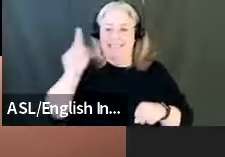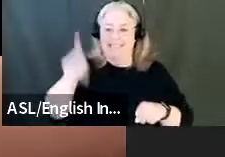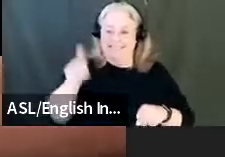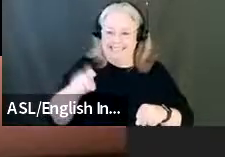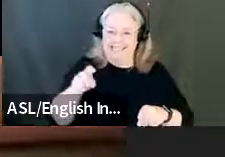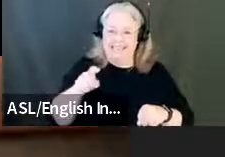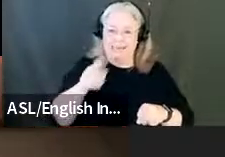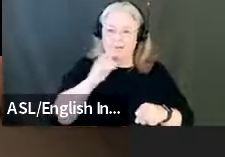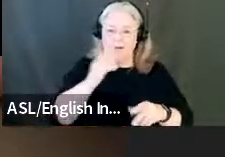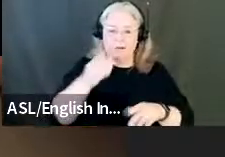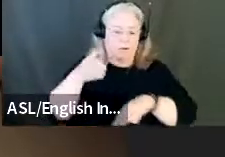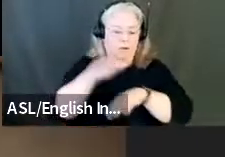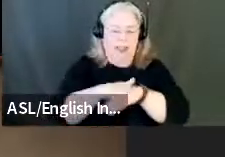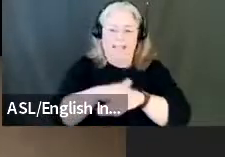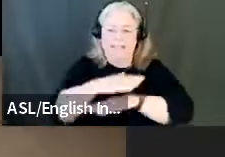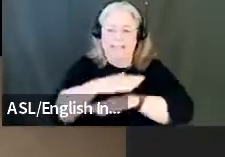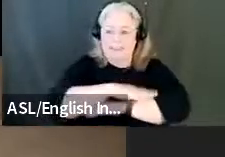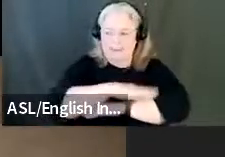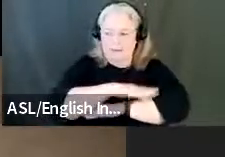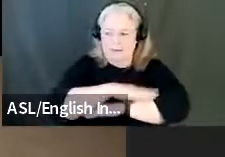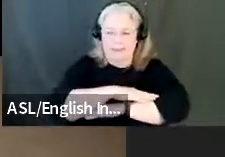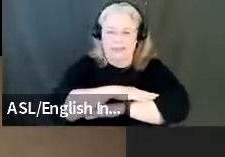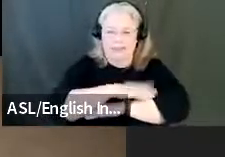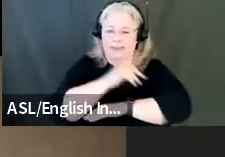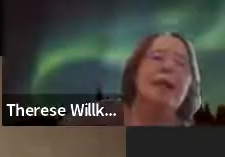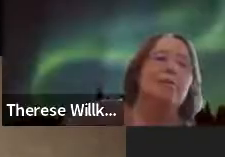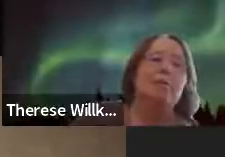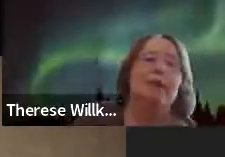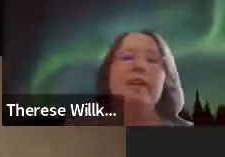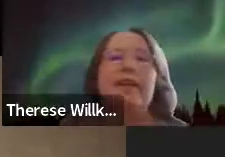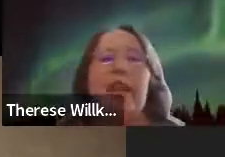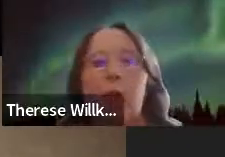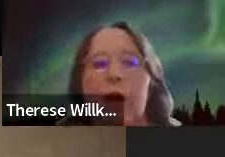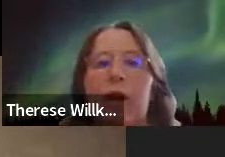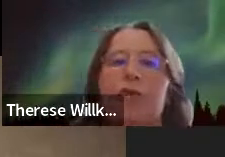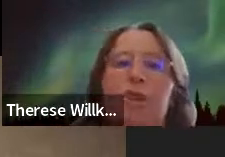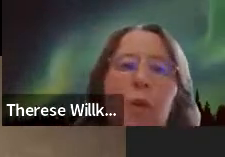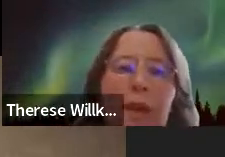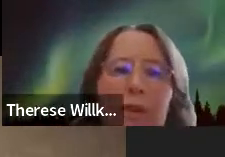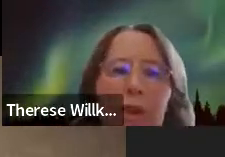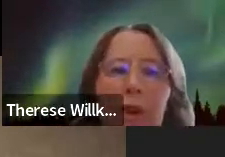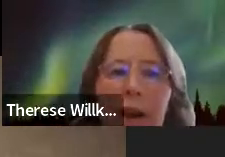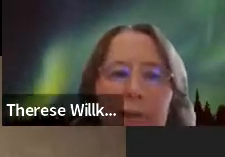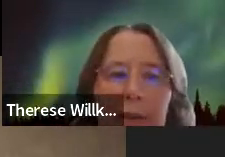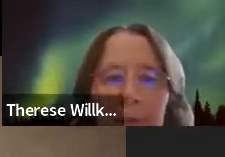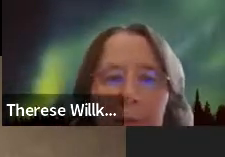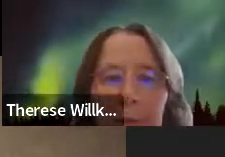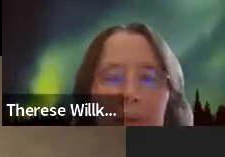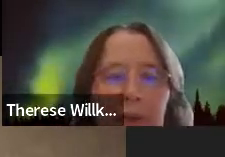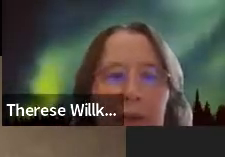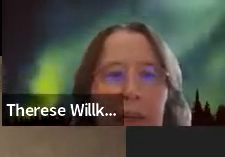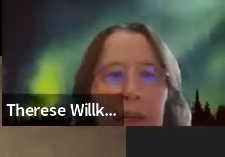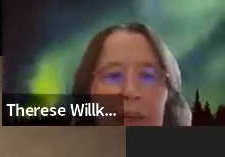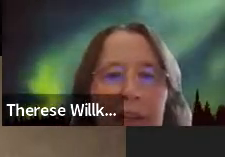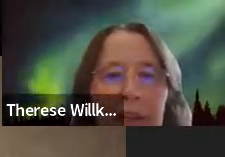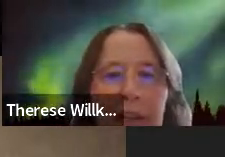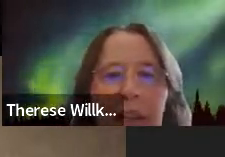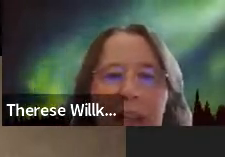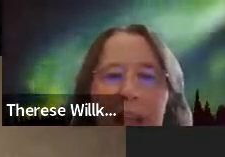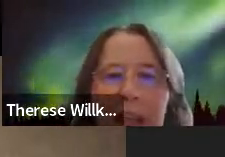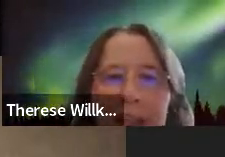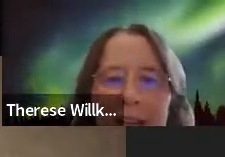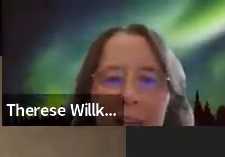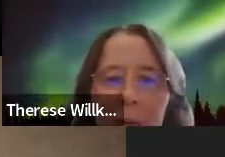this down onto the table. Again, I don't have to worry. So I want everybody to take one of those squares off of your Bazooka kit